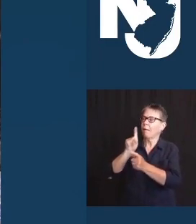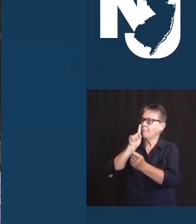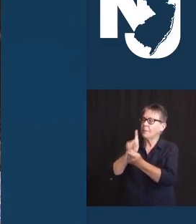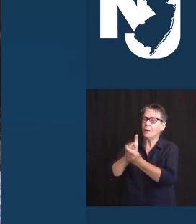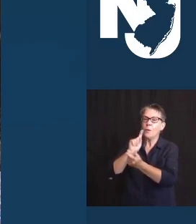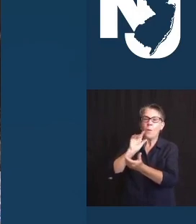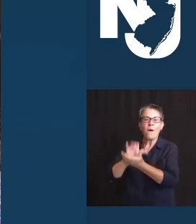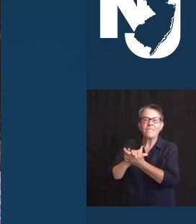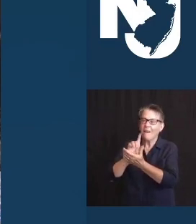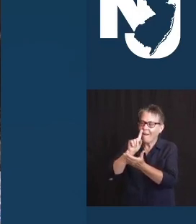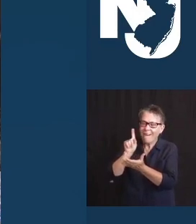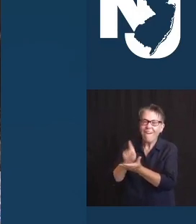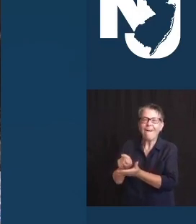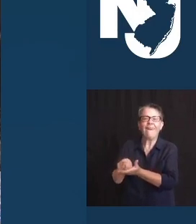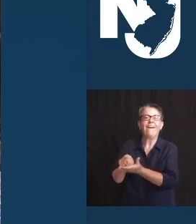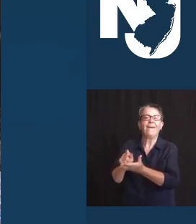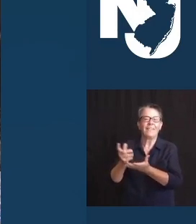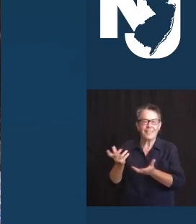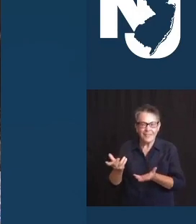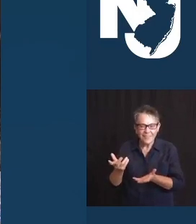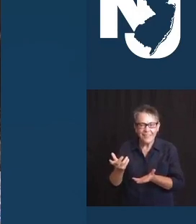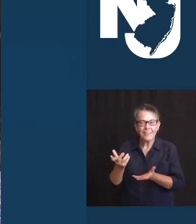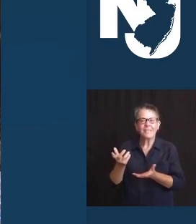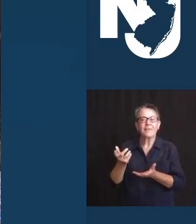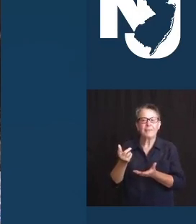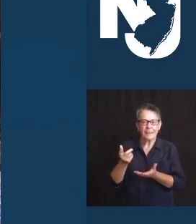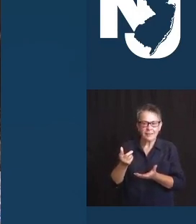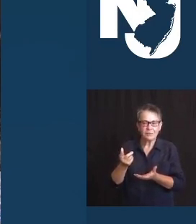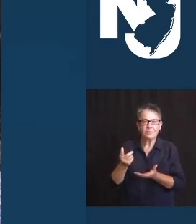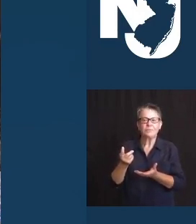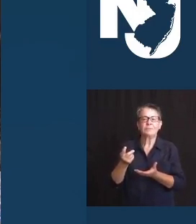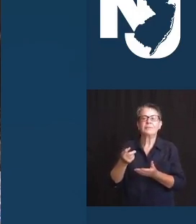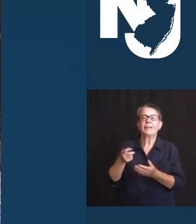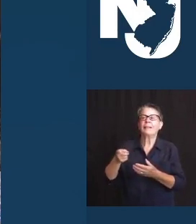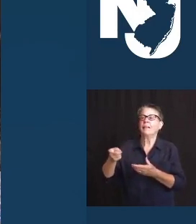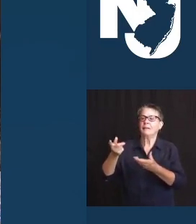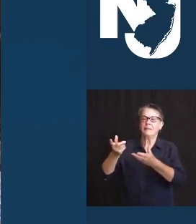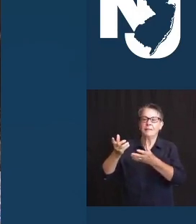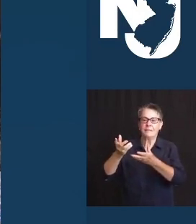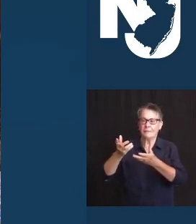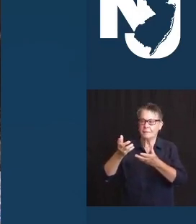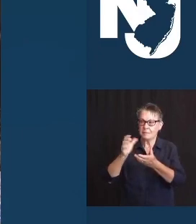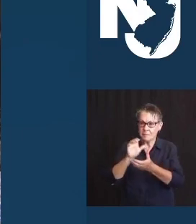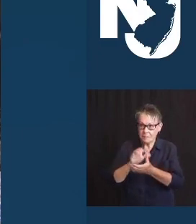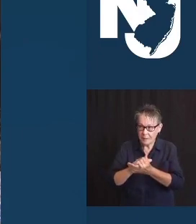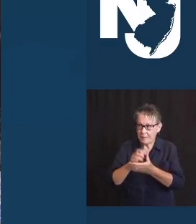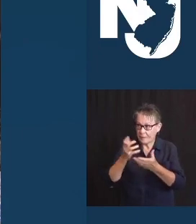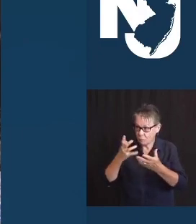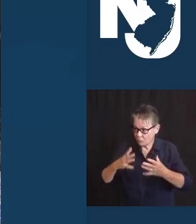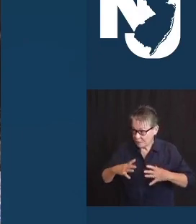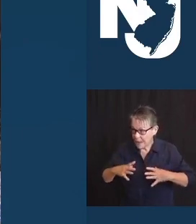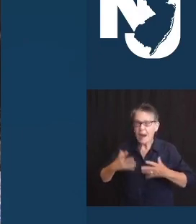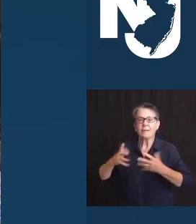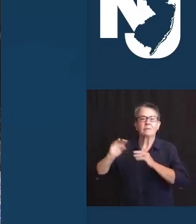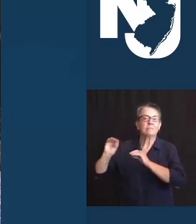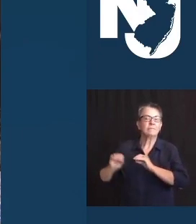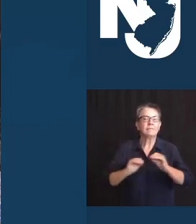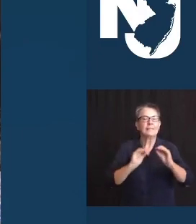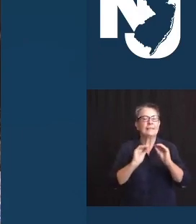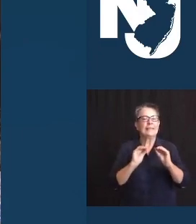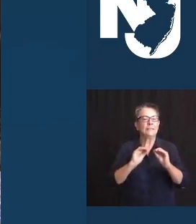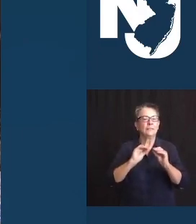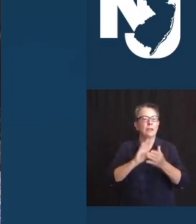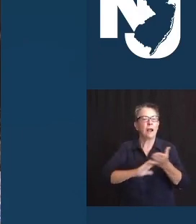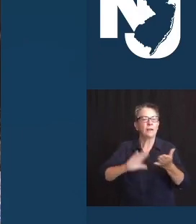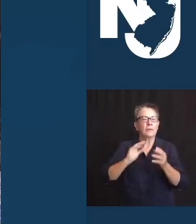retiring in his 80s. Dominic had a lifelong love of music and was an accomplished trumpeter and trombonist, a